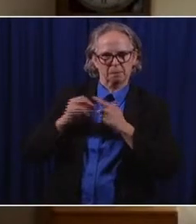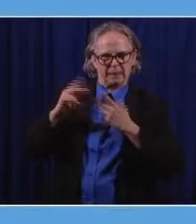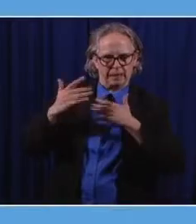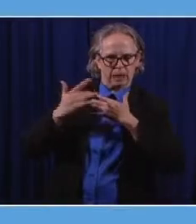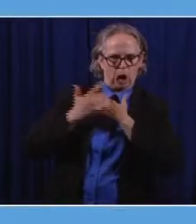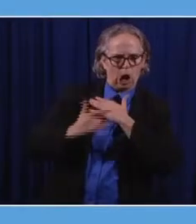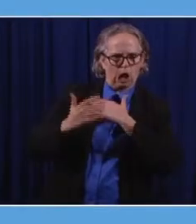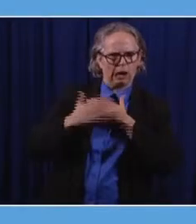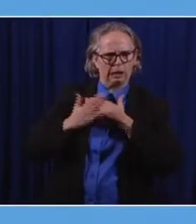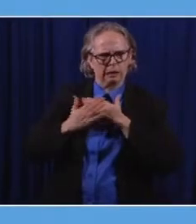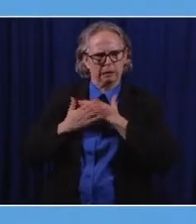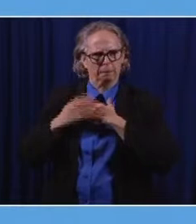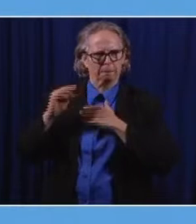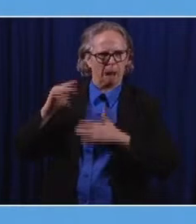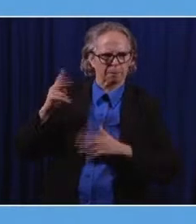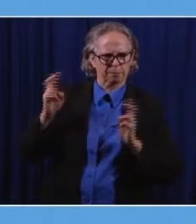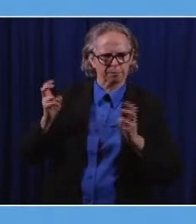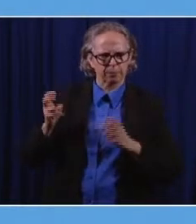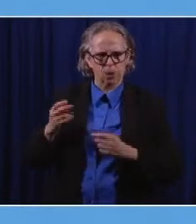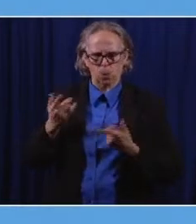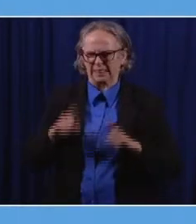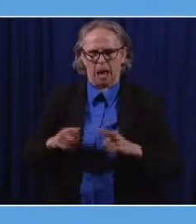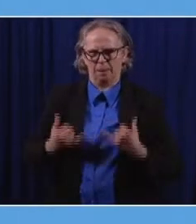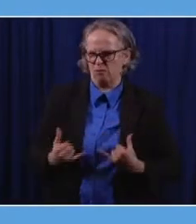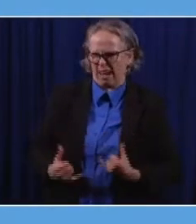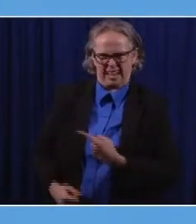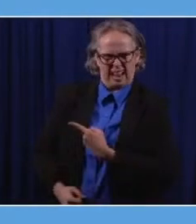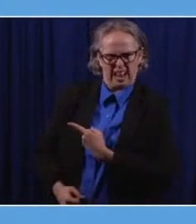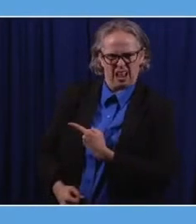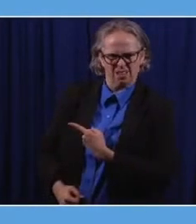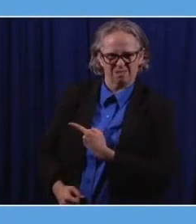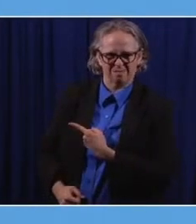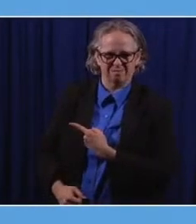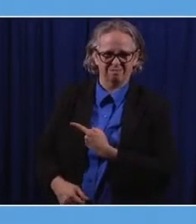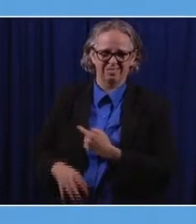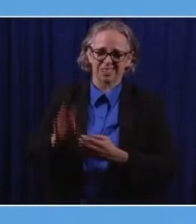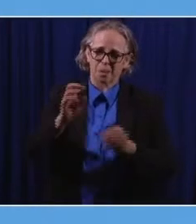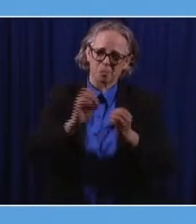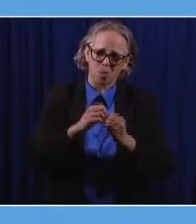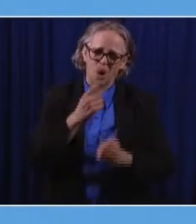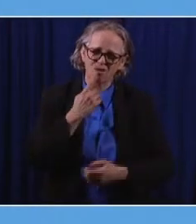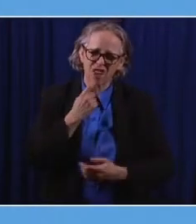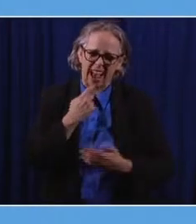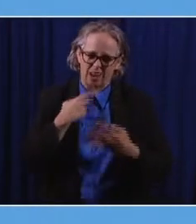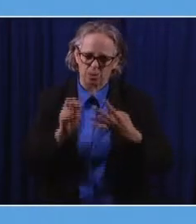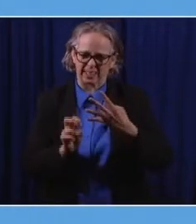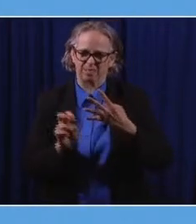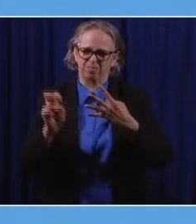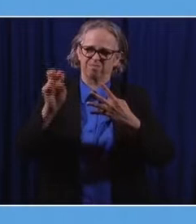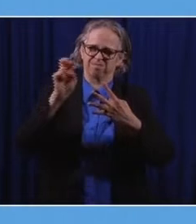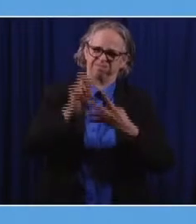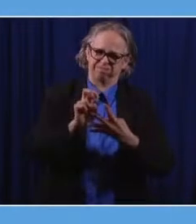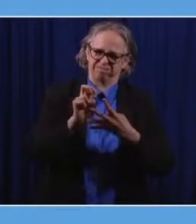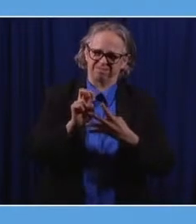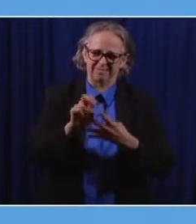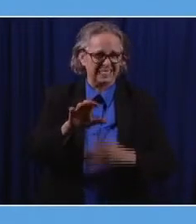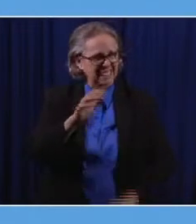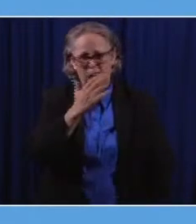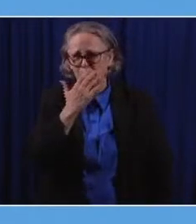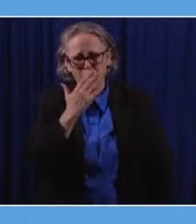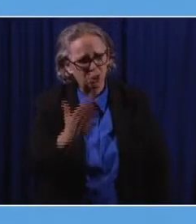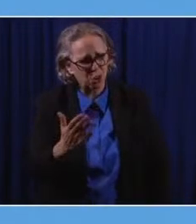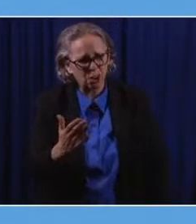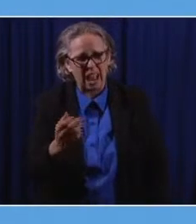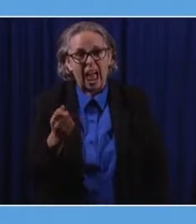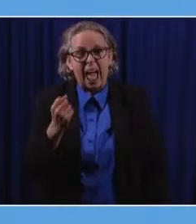going on now. We're seeing more red counties this week. Again, that's not good. We have 11 red counties,